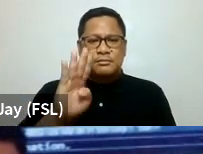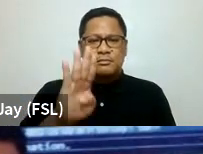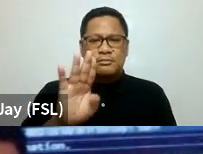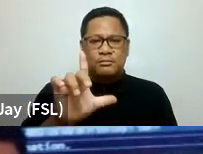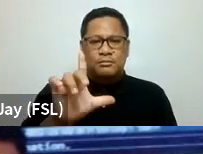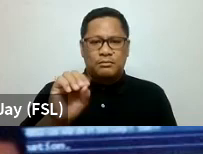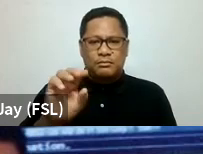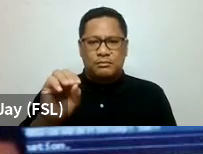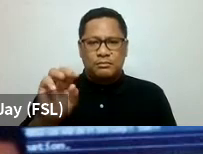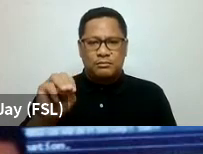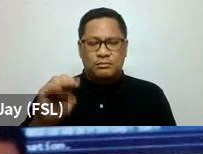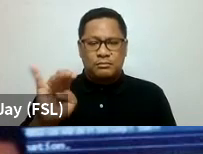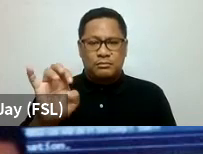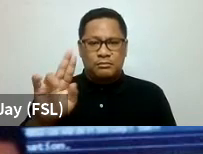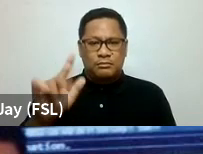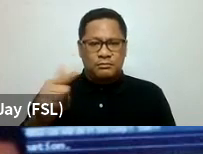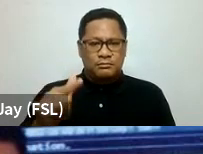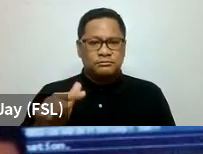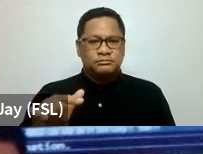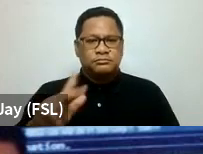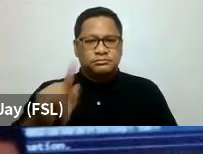Bloomberg TV Philippines.